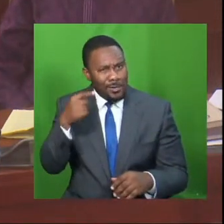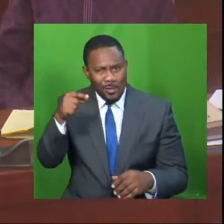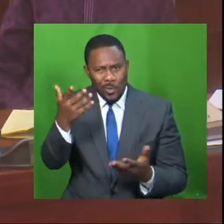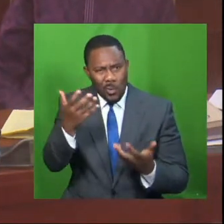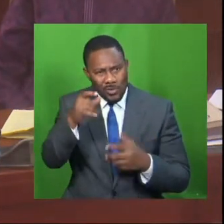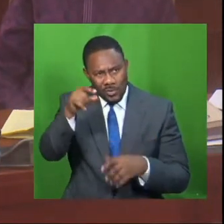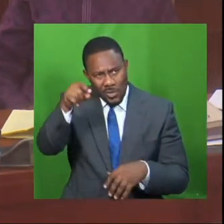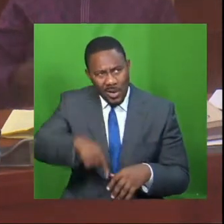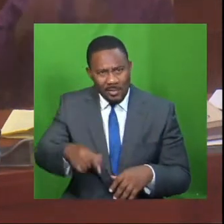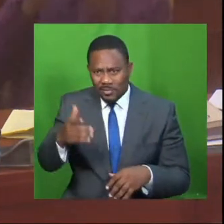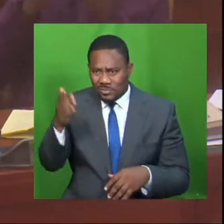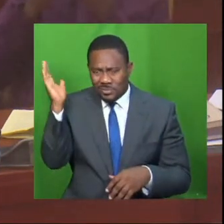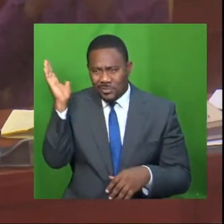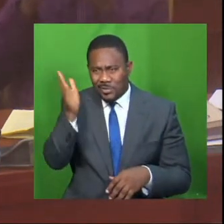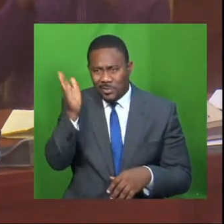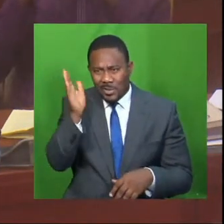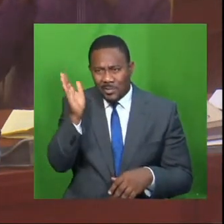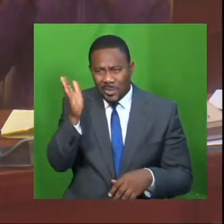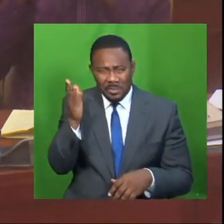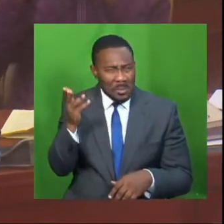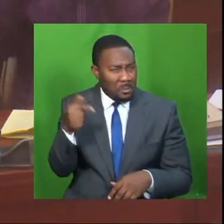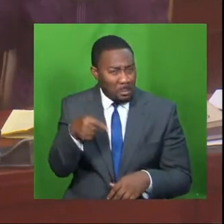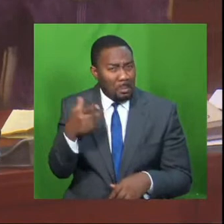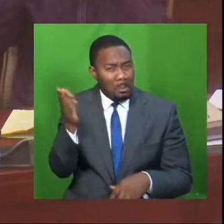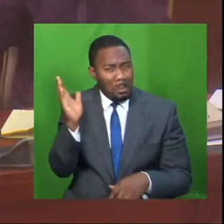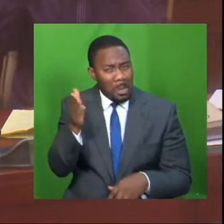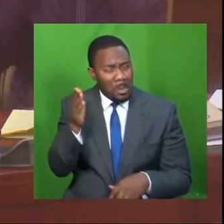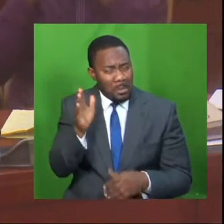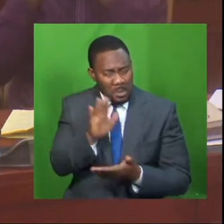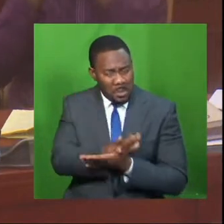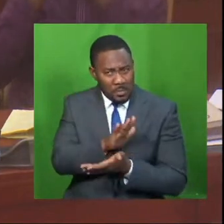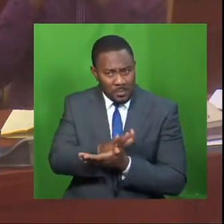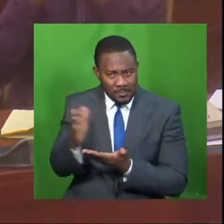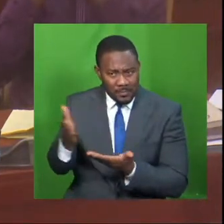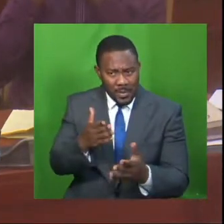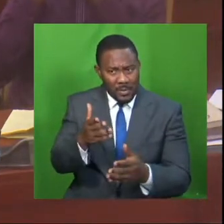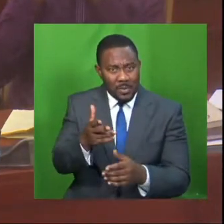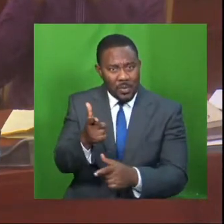we're back to continue with where we left off.